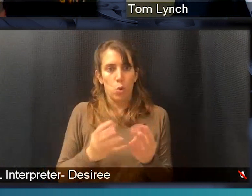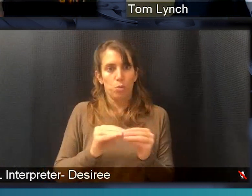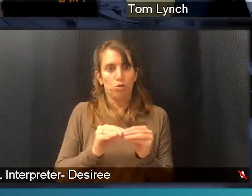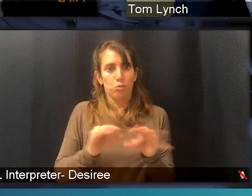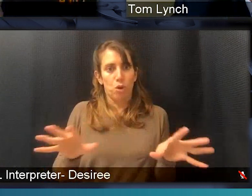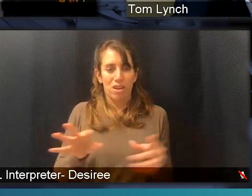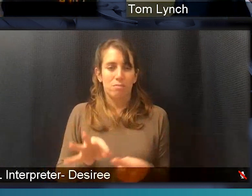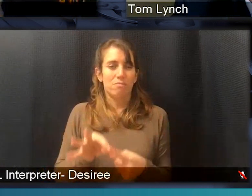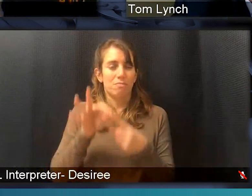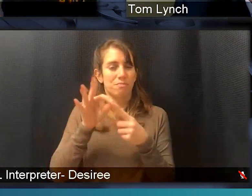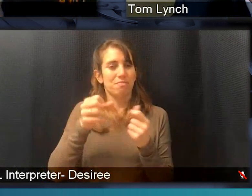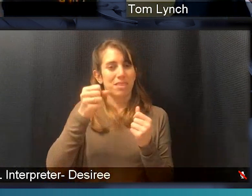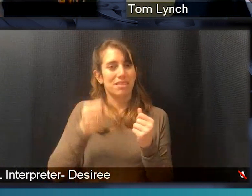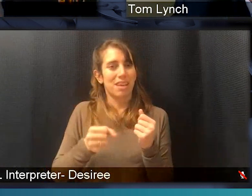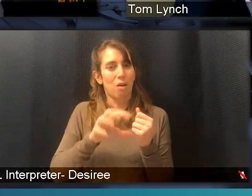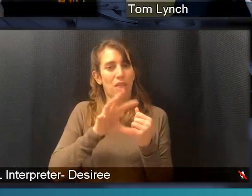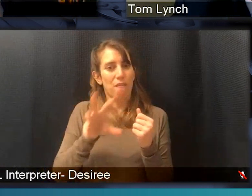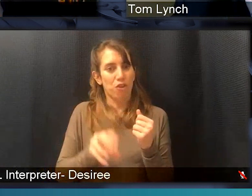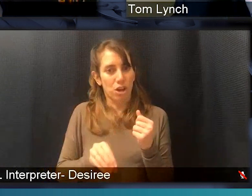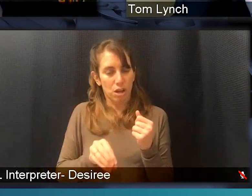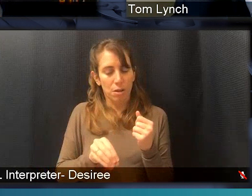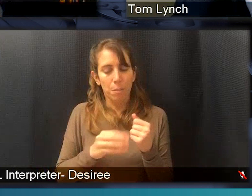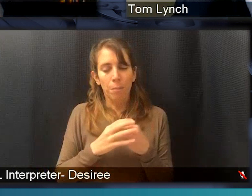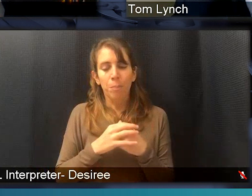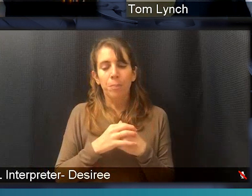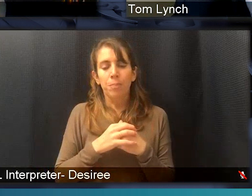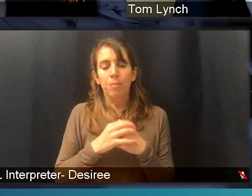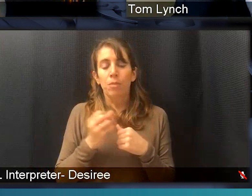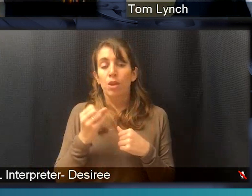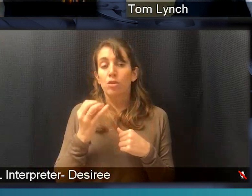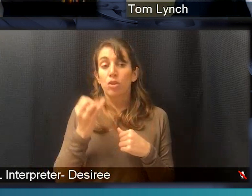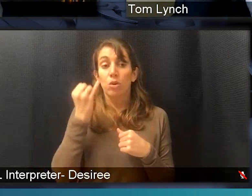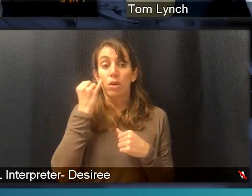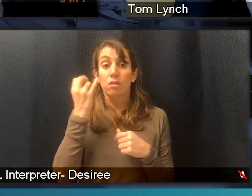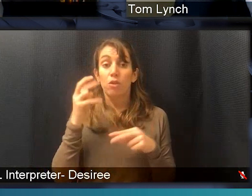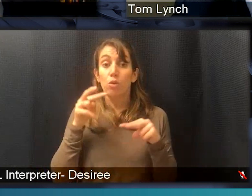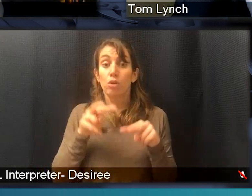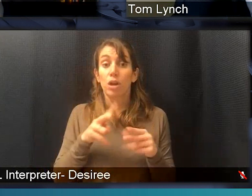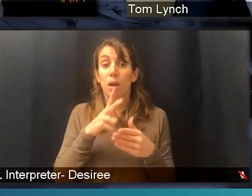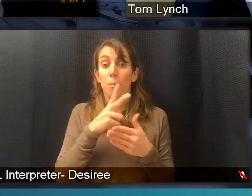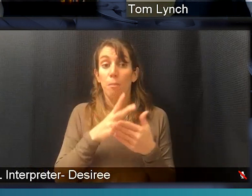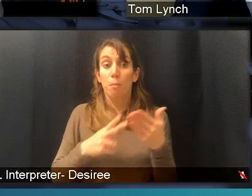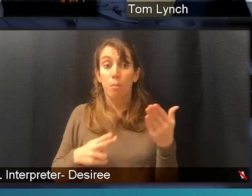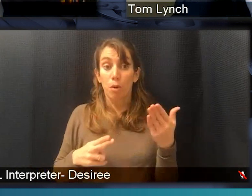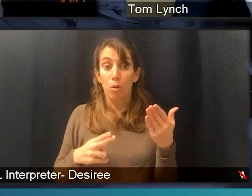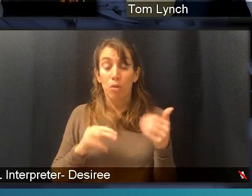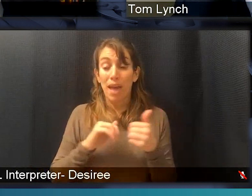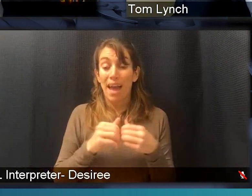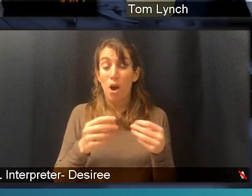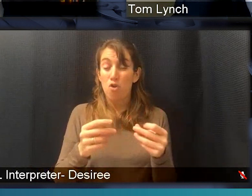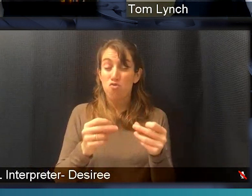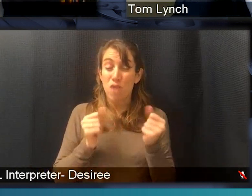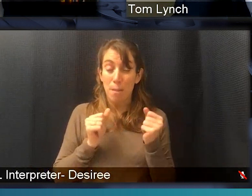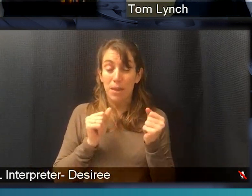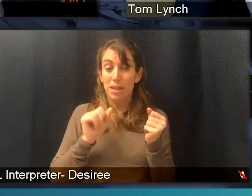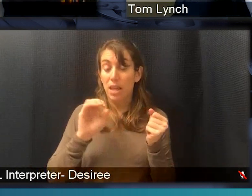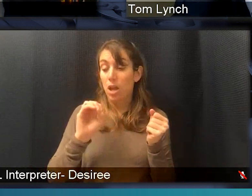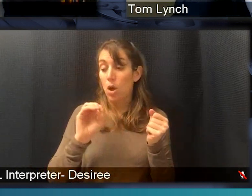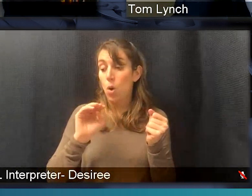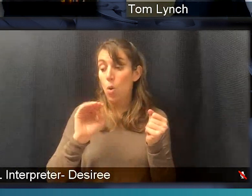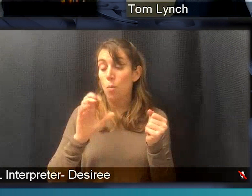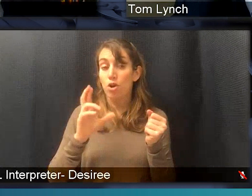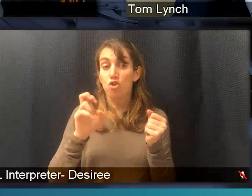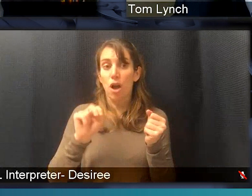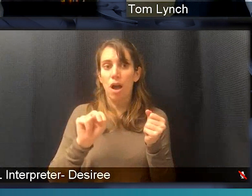this province that is kind of the epicenter. And so if you look at both how rapidly Omicron is displacing Delta in